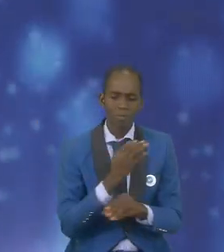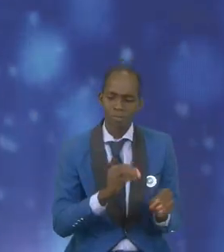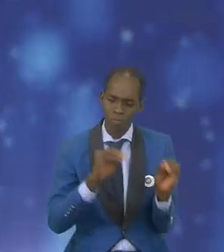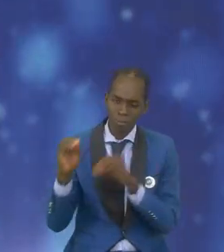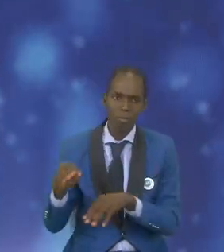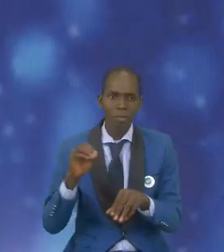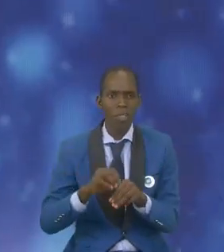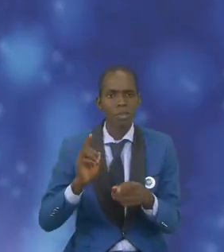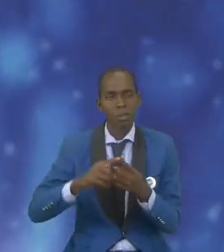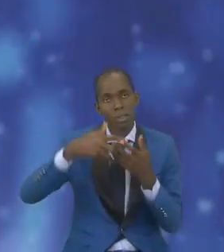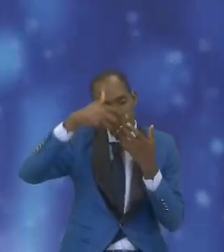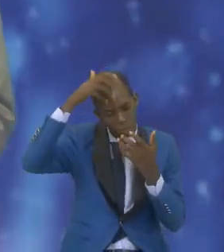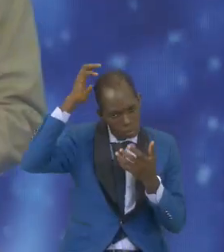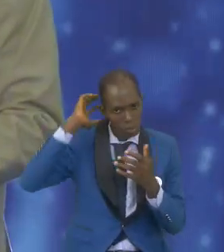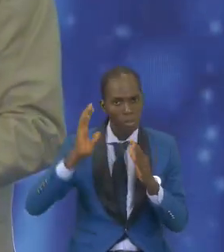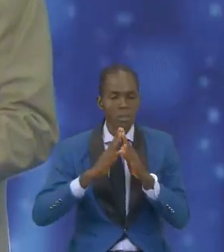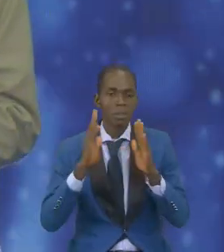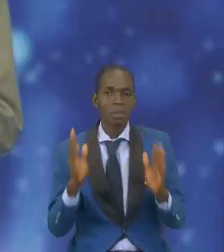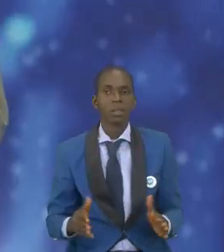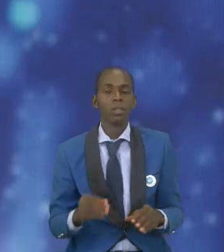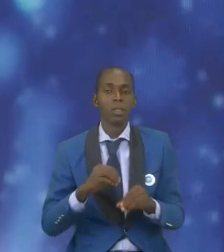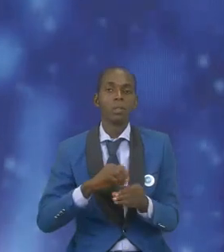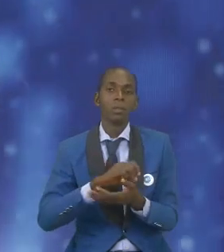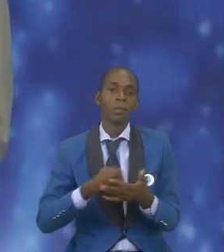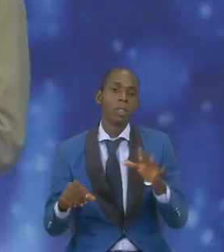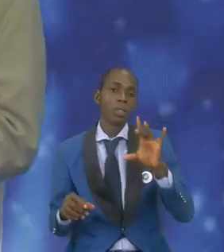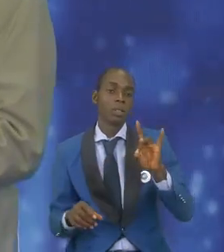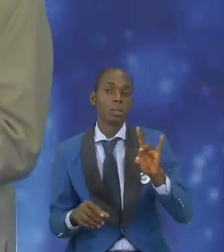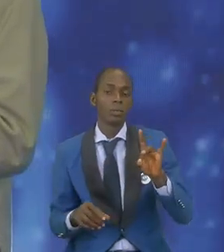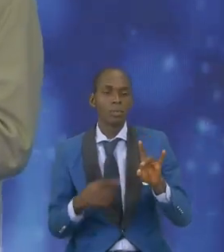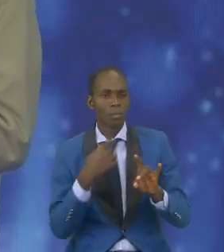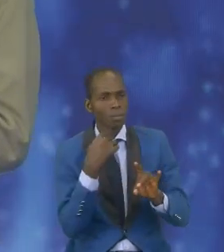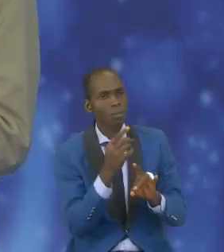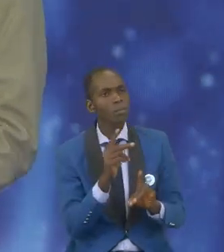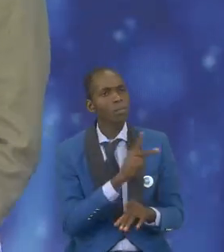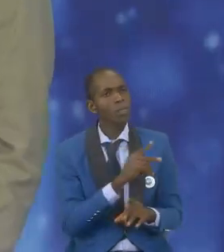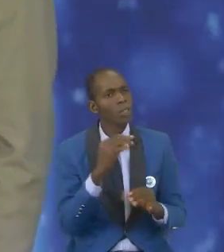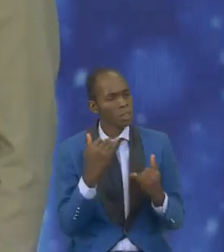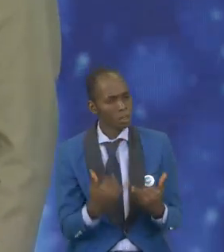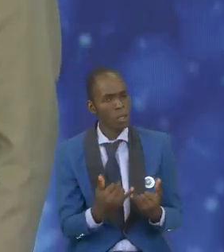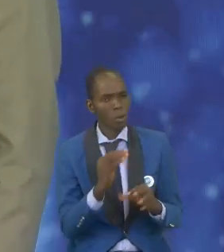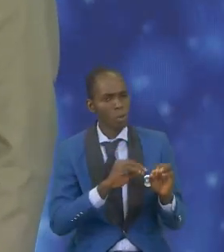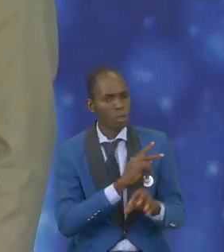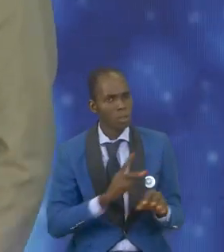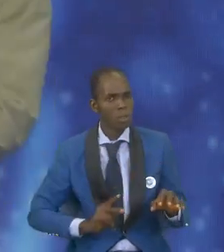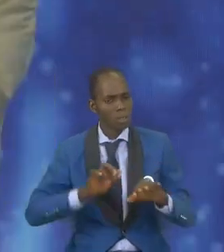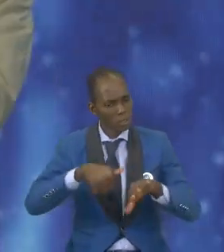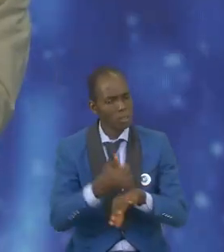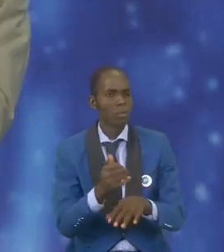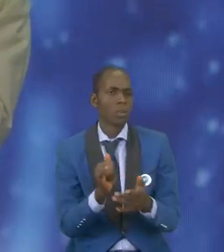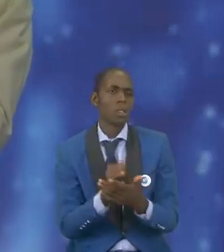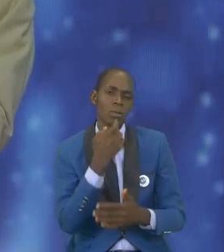lions. In verse 8, it says, now, O king, establish the decree